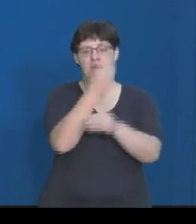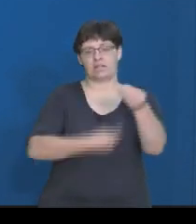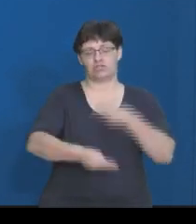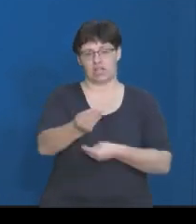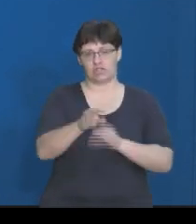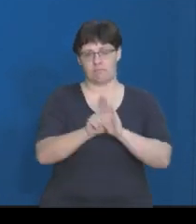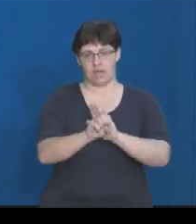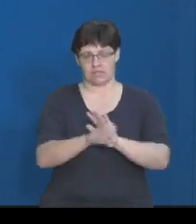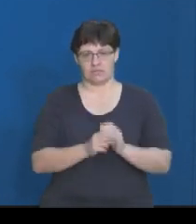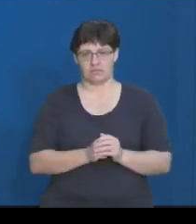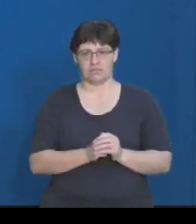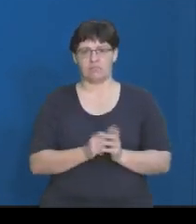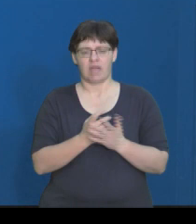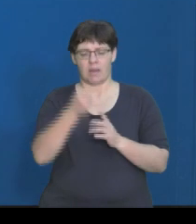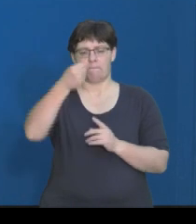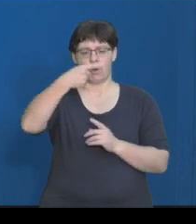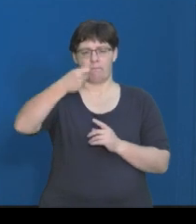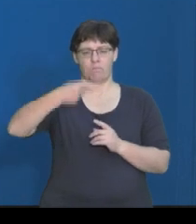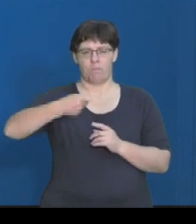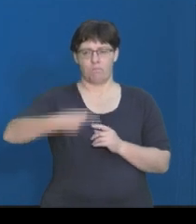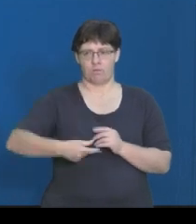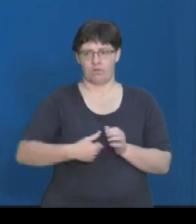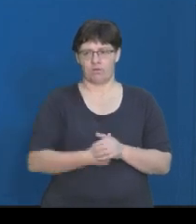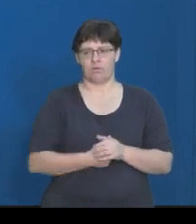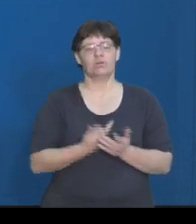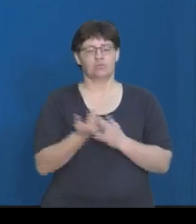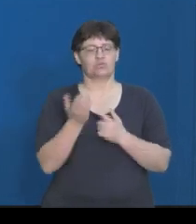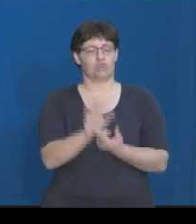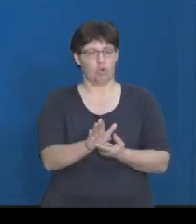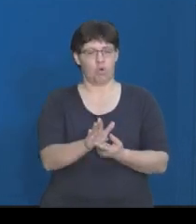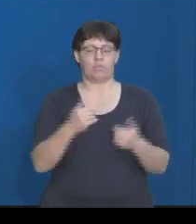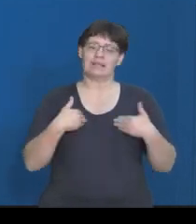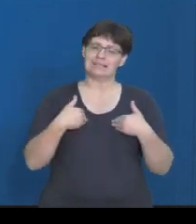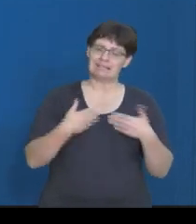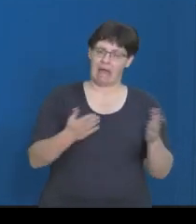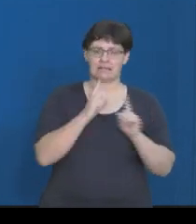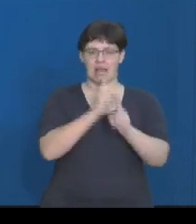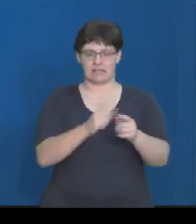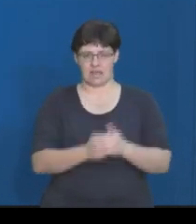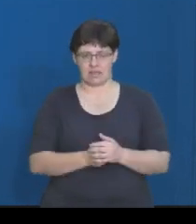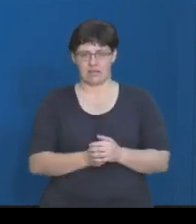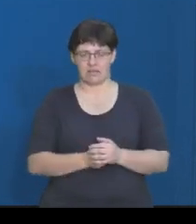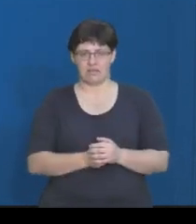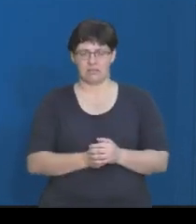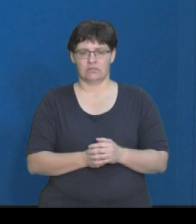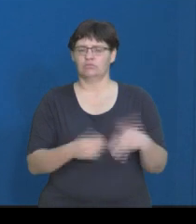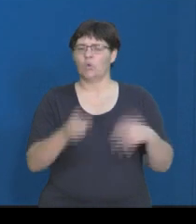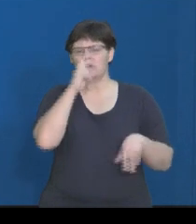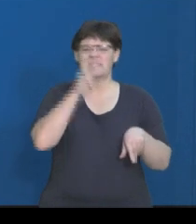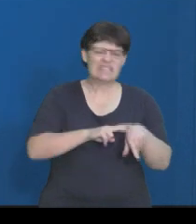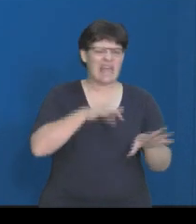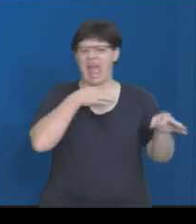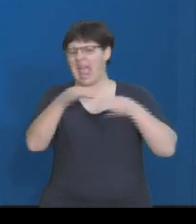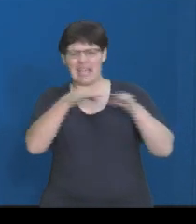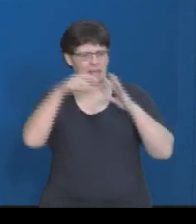exchange market. You can just put a bullet next to your answer to indicate that is the start of an answer. You don't have to explain